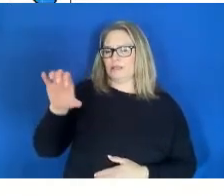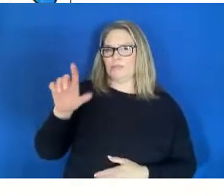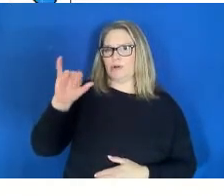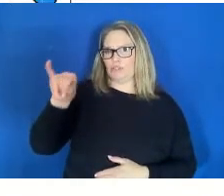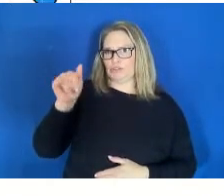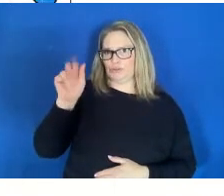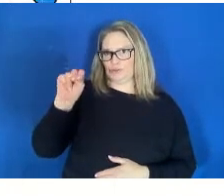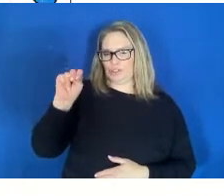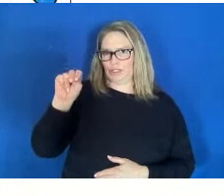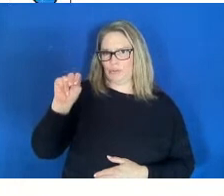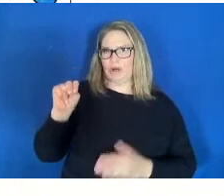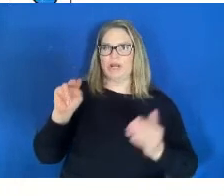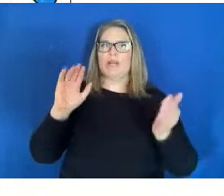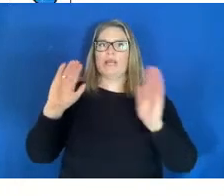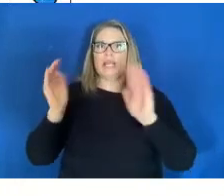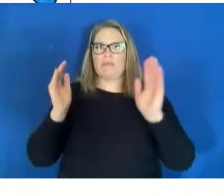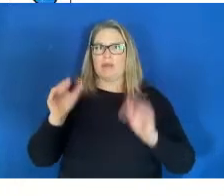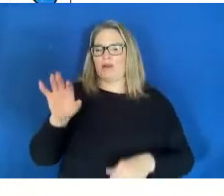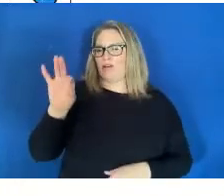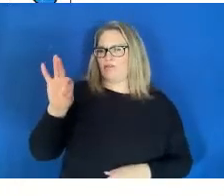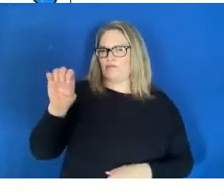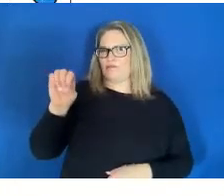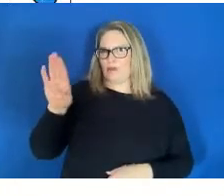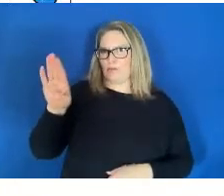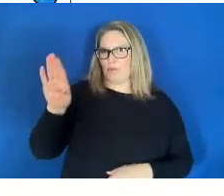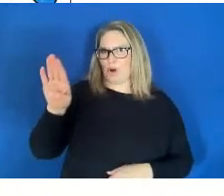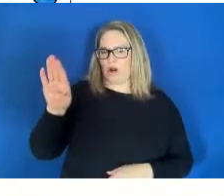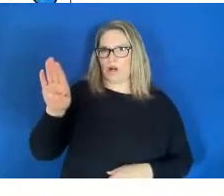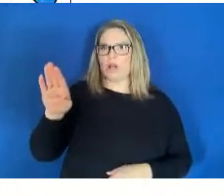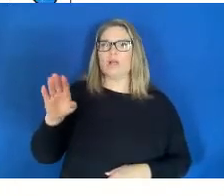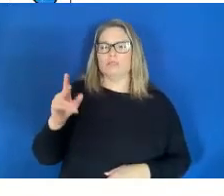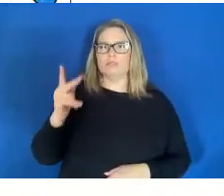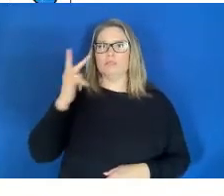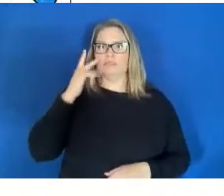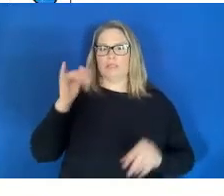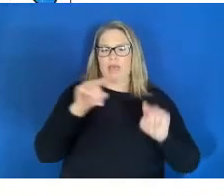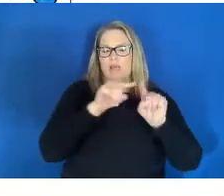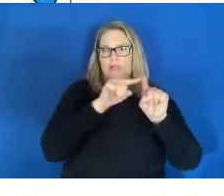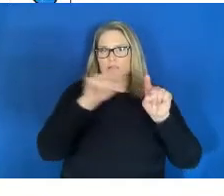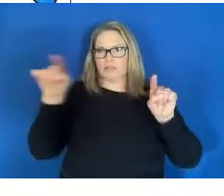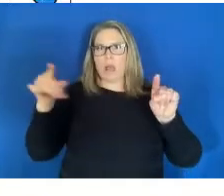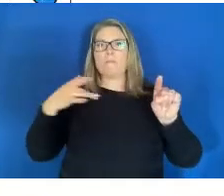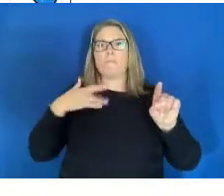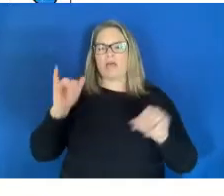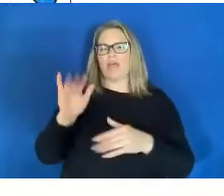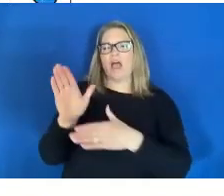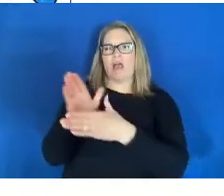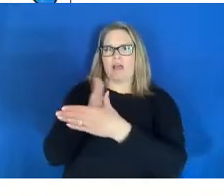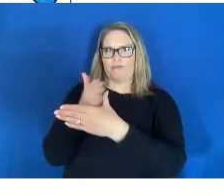compared to February, their percentages tied to the average. And below,